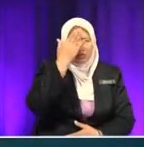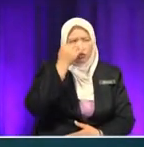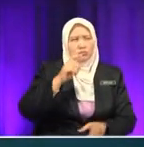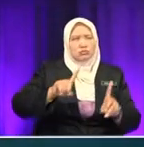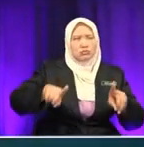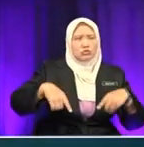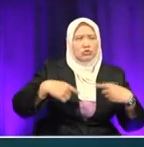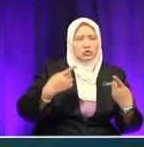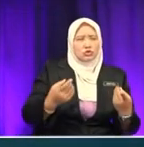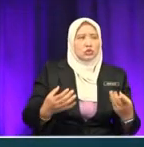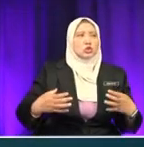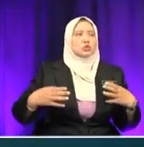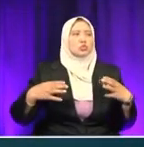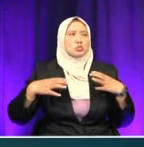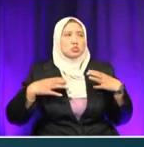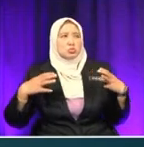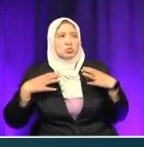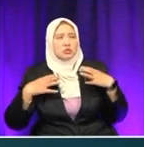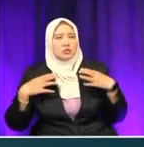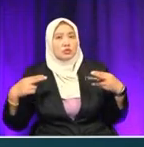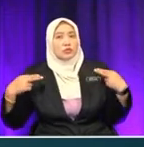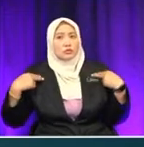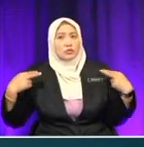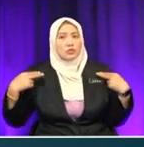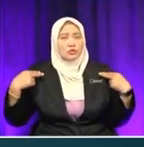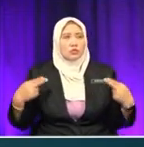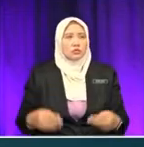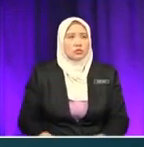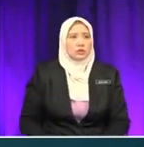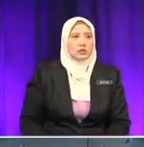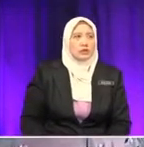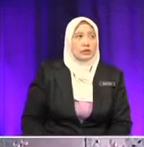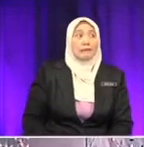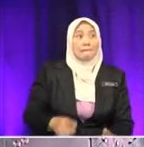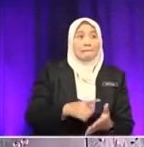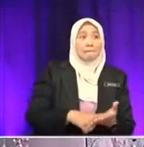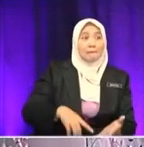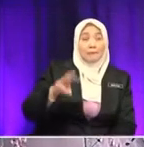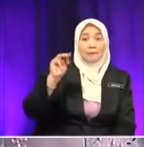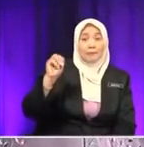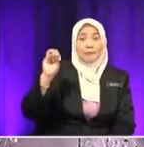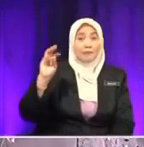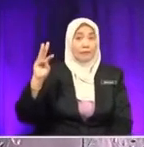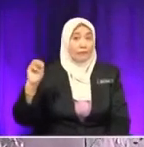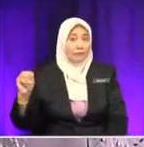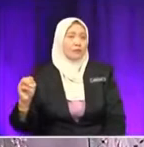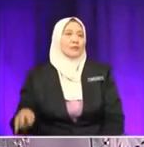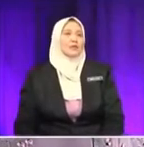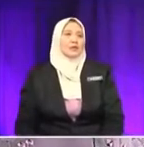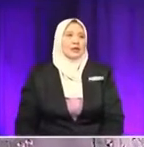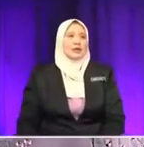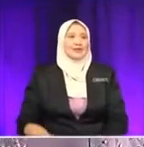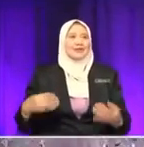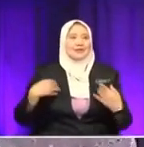then you will have your answer that comes from your mom. What was your mom just now, huh? Ah. Mix or match. Your